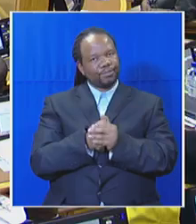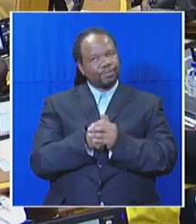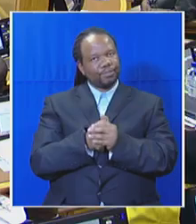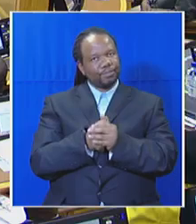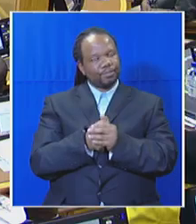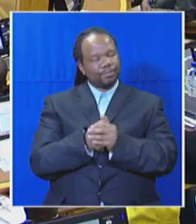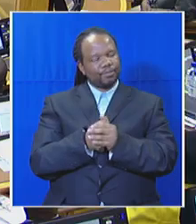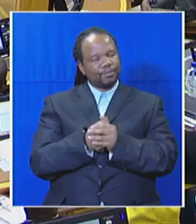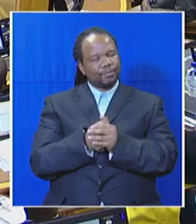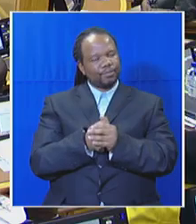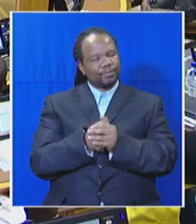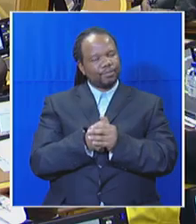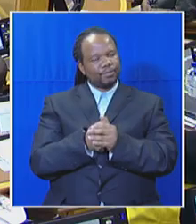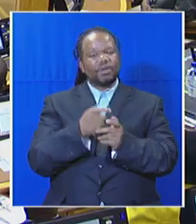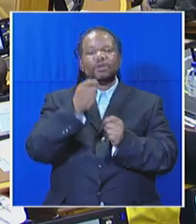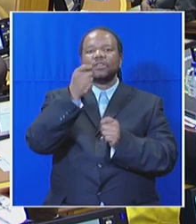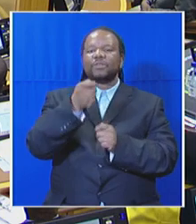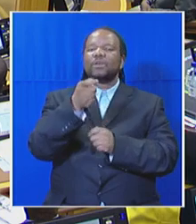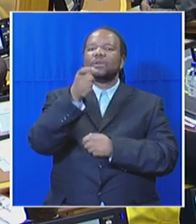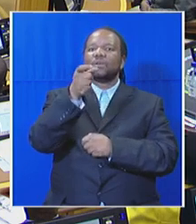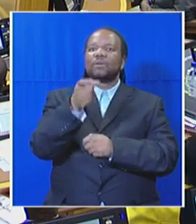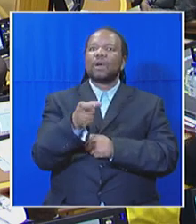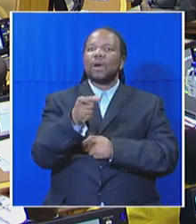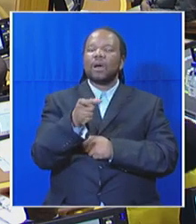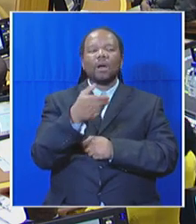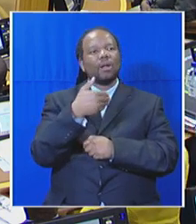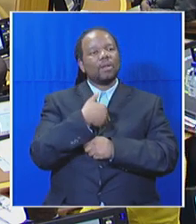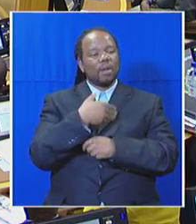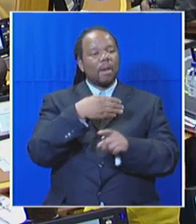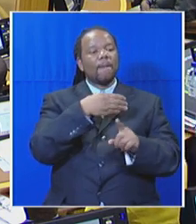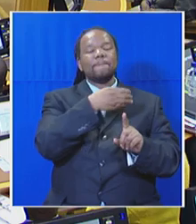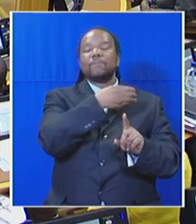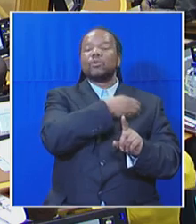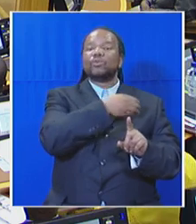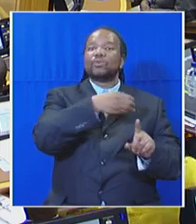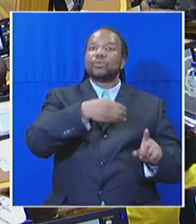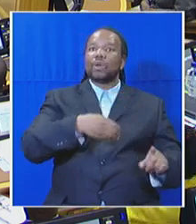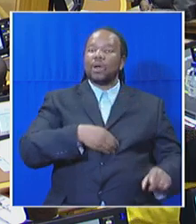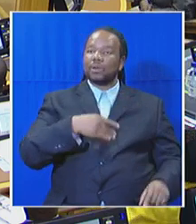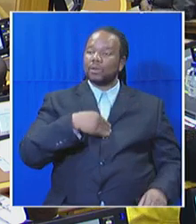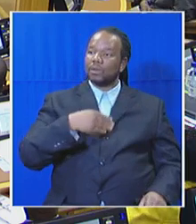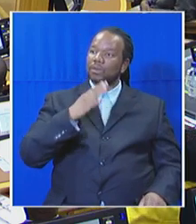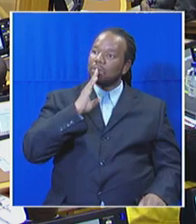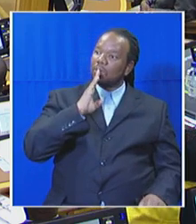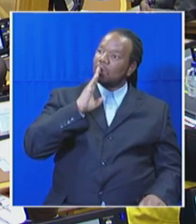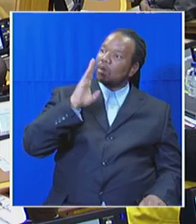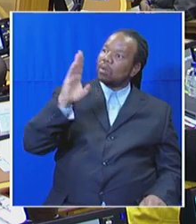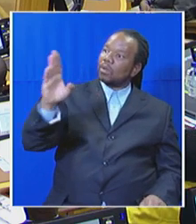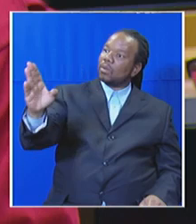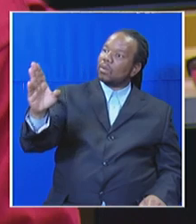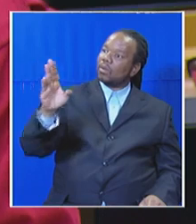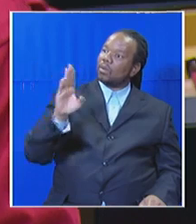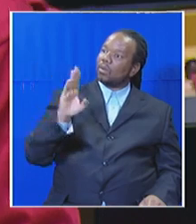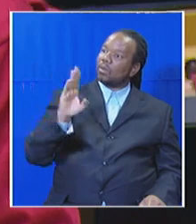No, Honorable Speaker. And directly referred to us here, directly spoke to members. Everybody must speak through you.